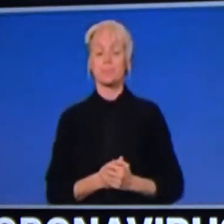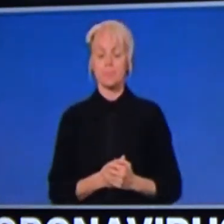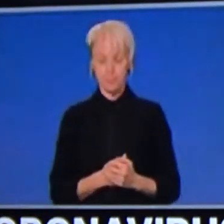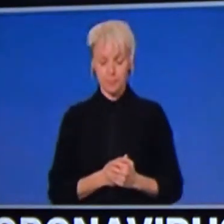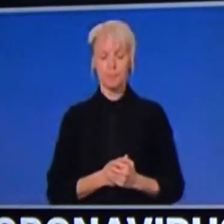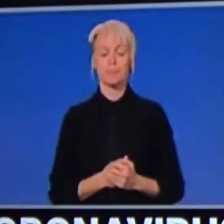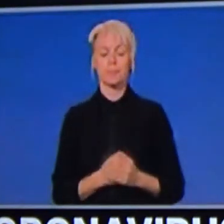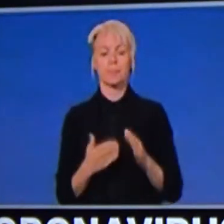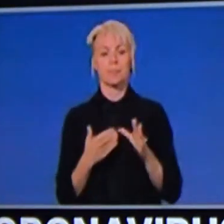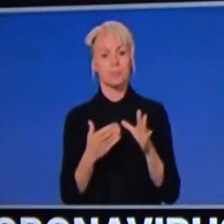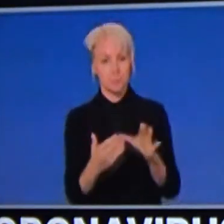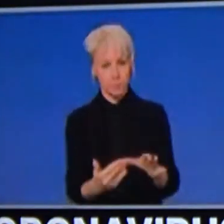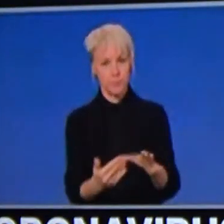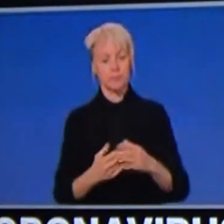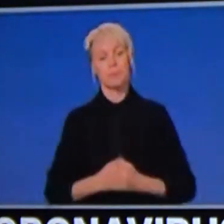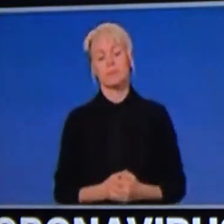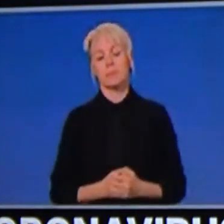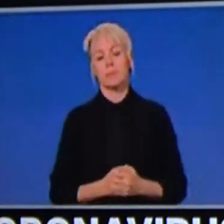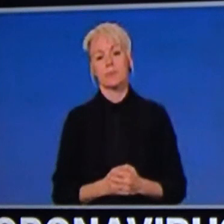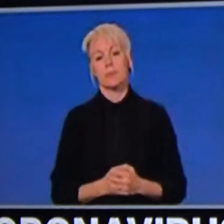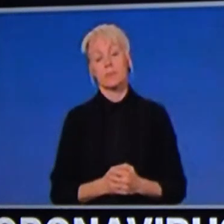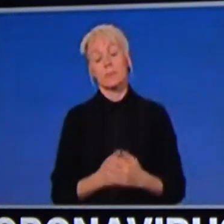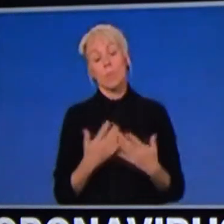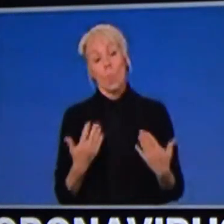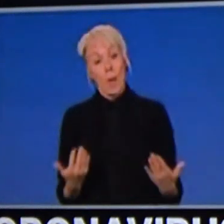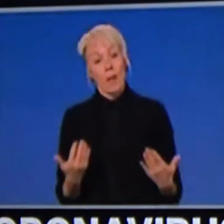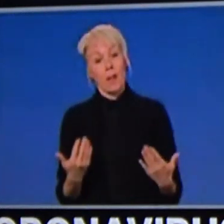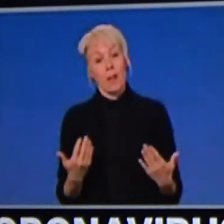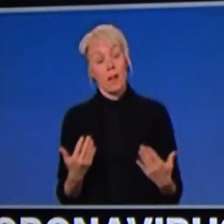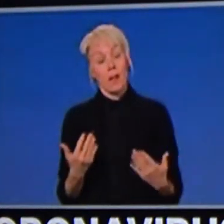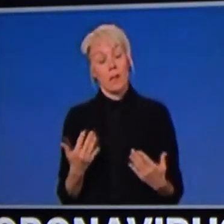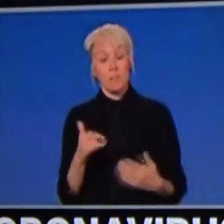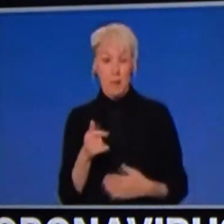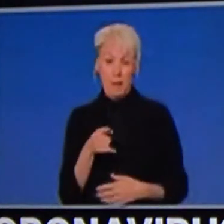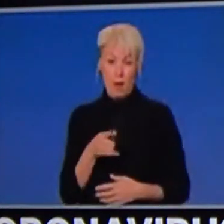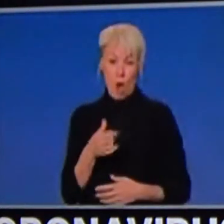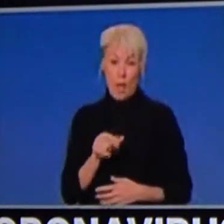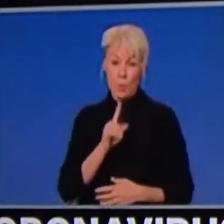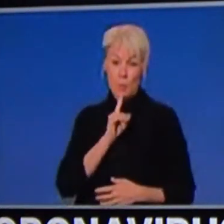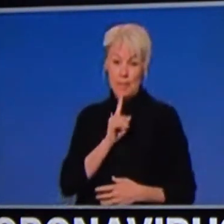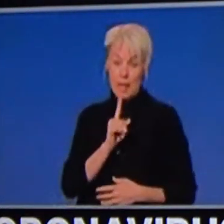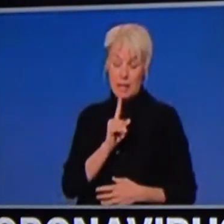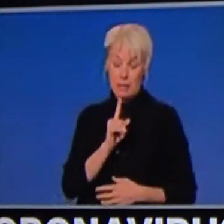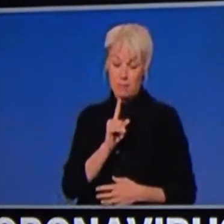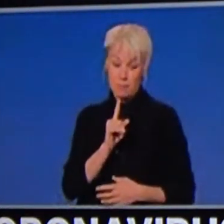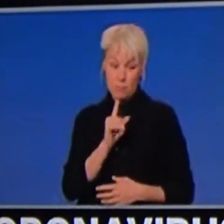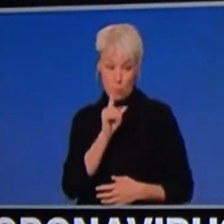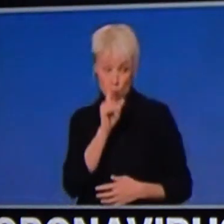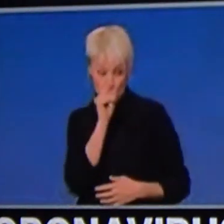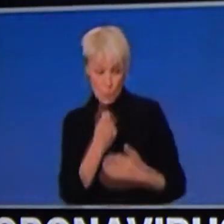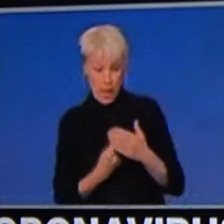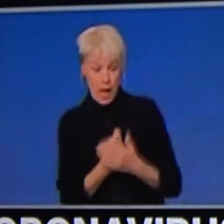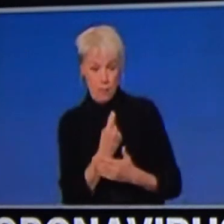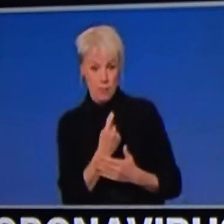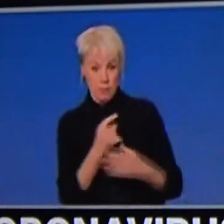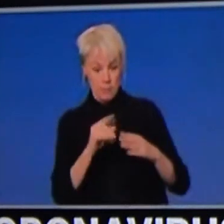a byproduct of the approach that we're taking may well be what you say. That could well happen. But